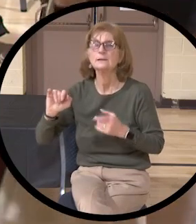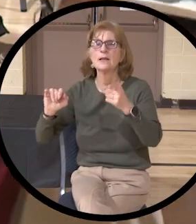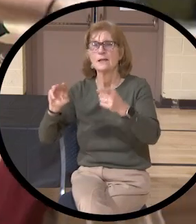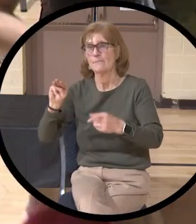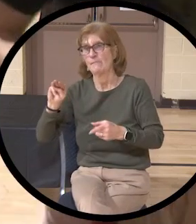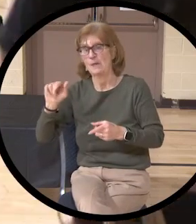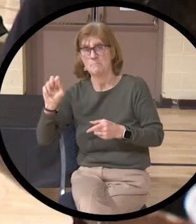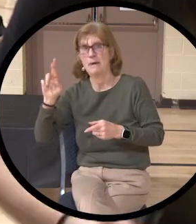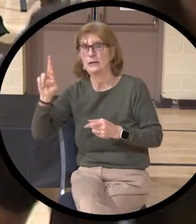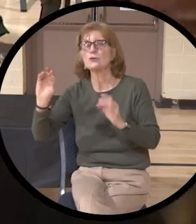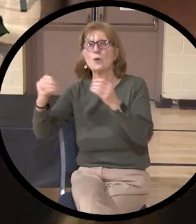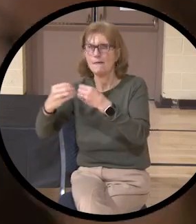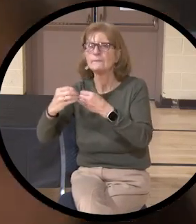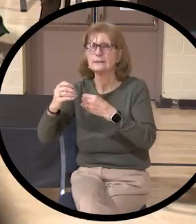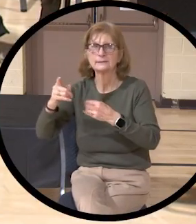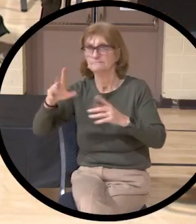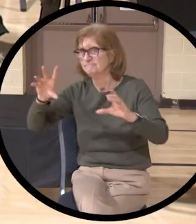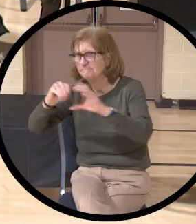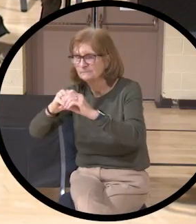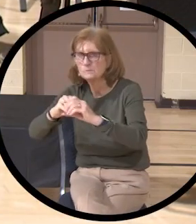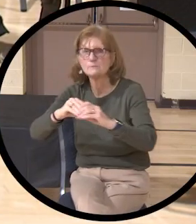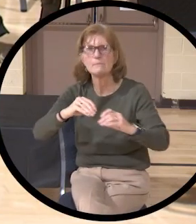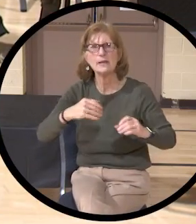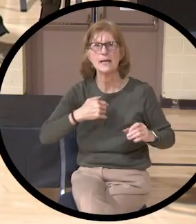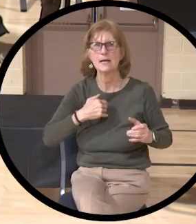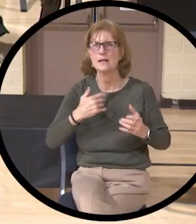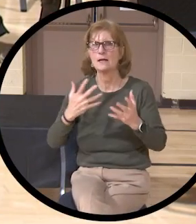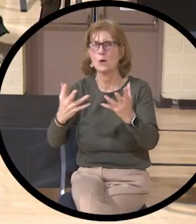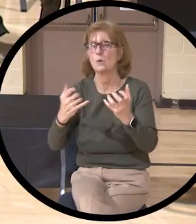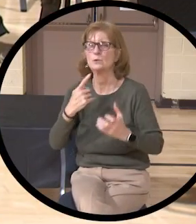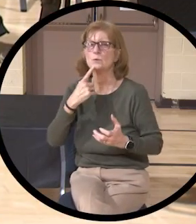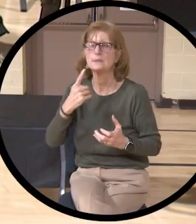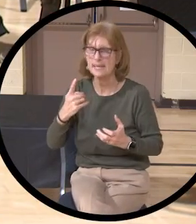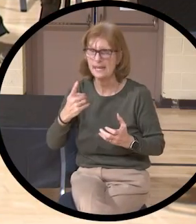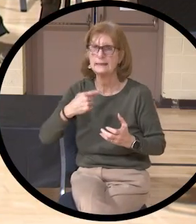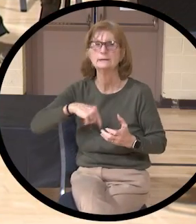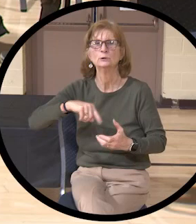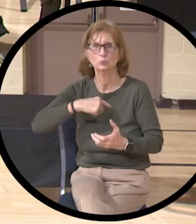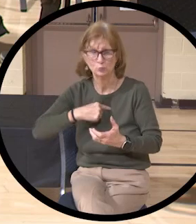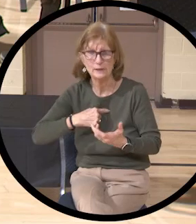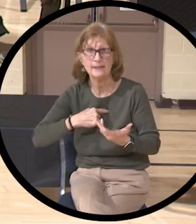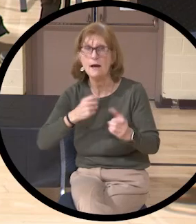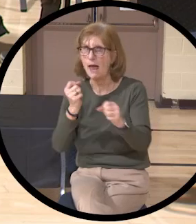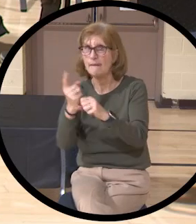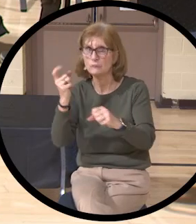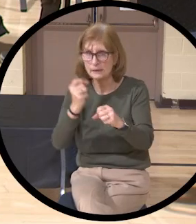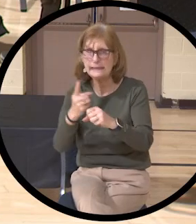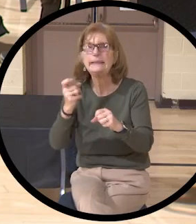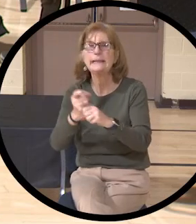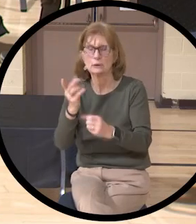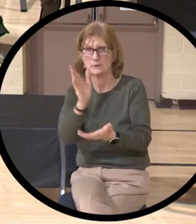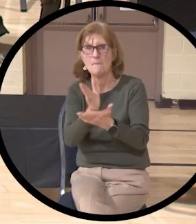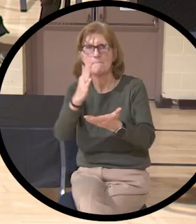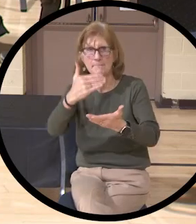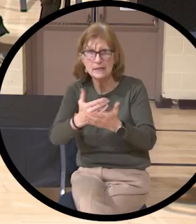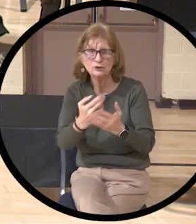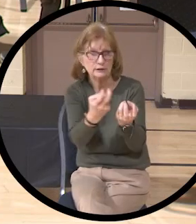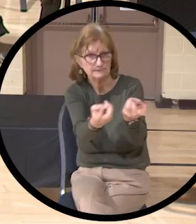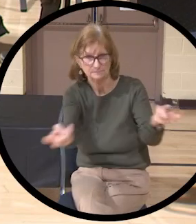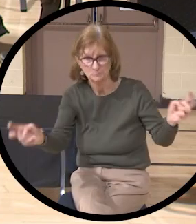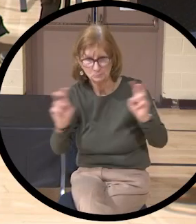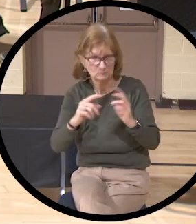think what I will also say is that we go through an annual budget engagement